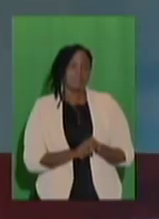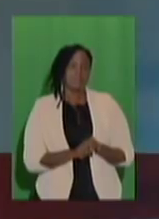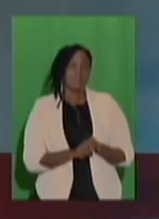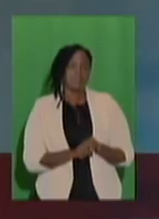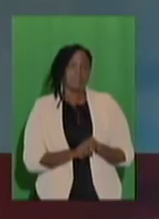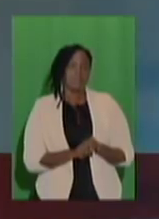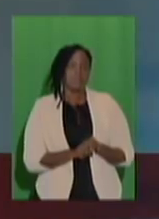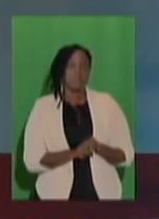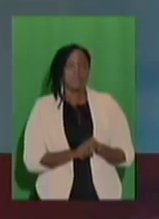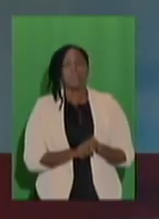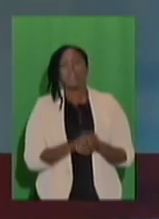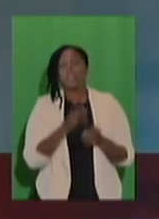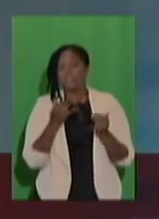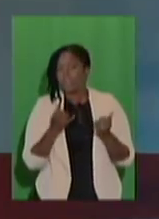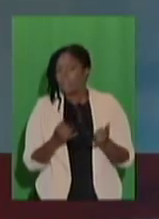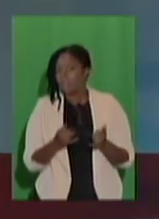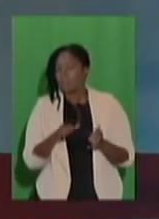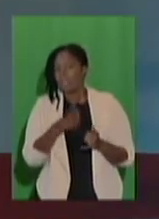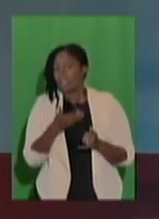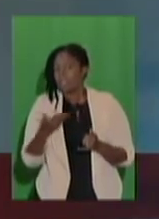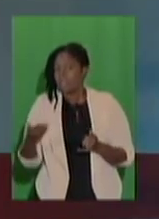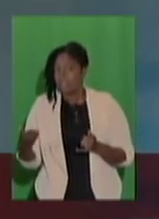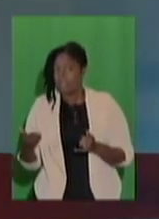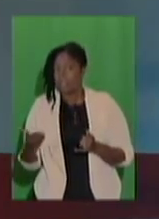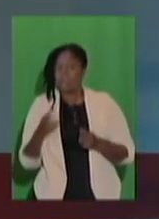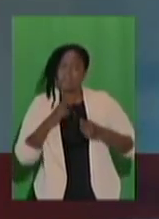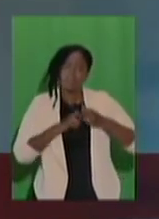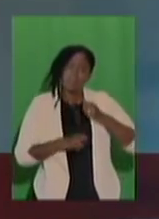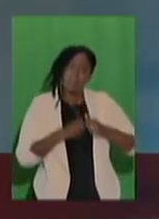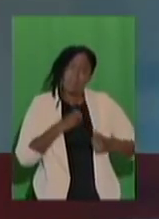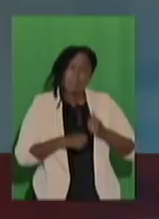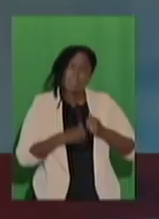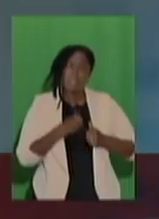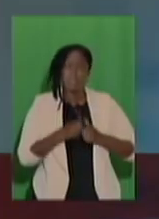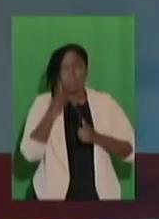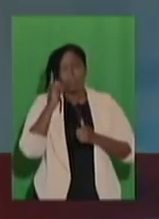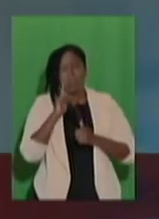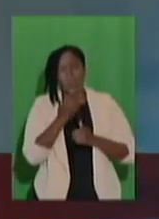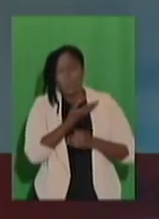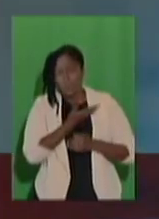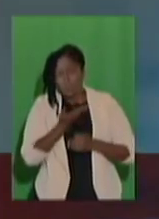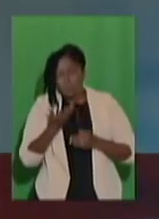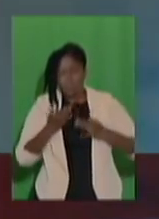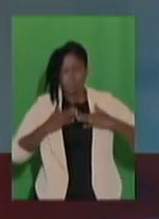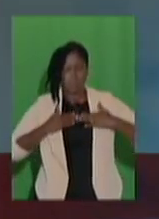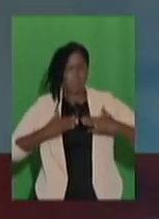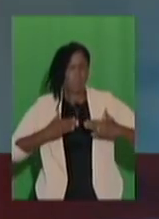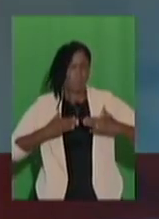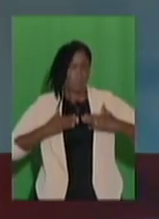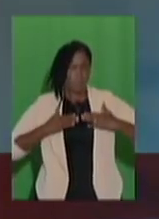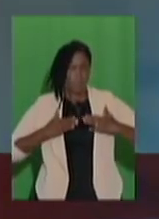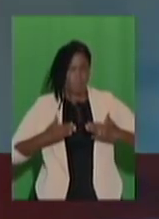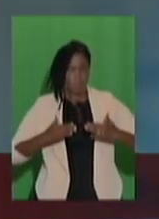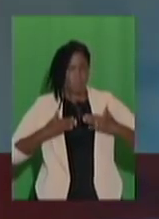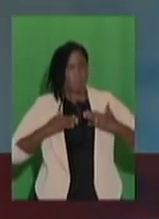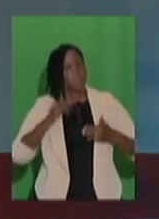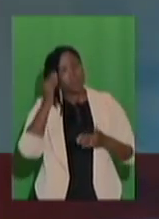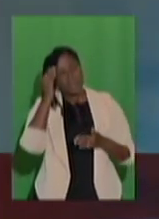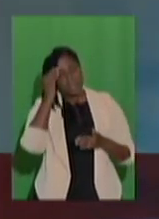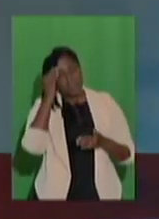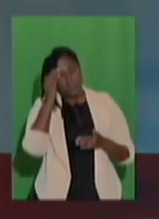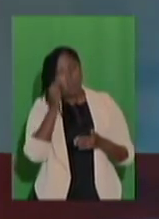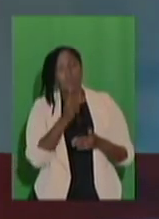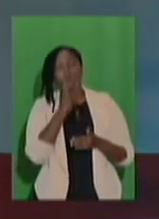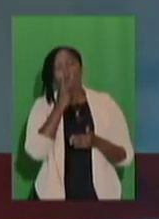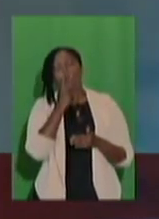on your respiratory system, and you're talking about a social habit that has been known to cause compromise to the respiratory system,